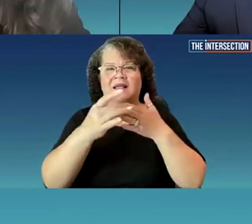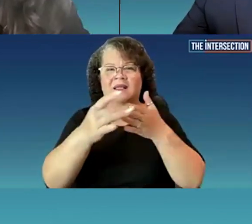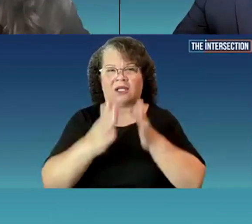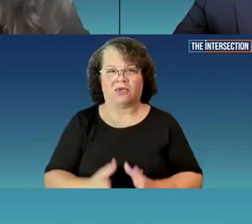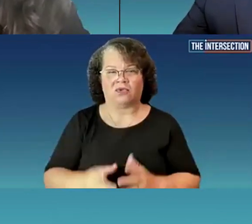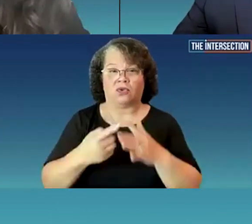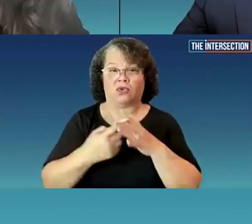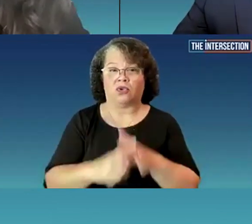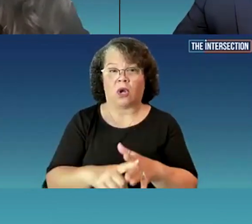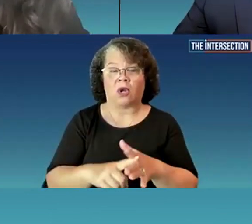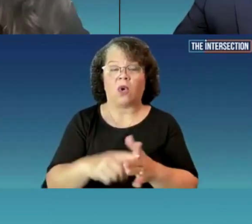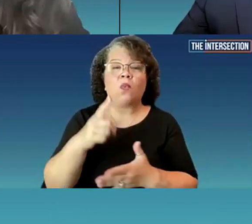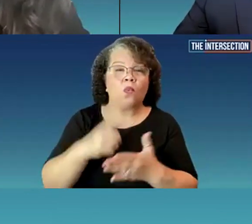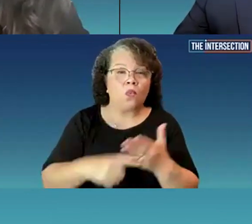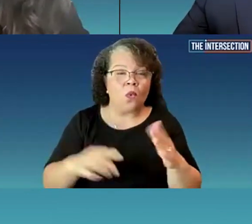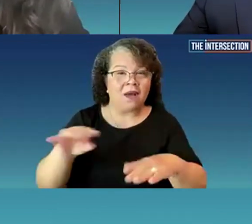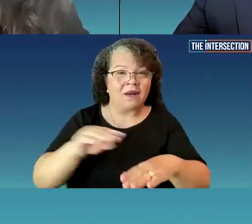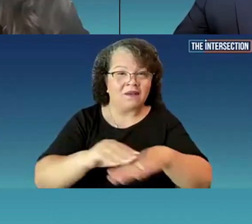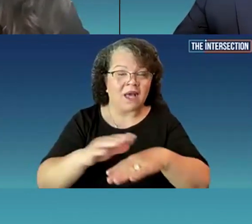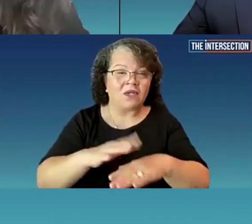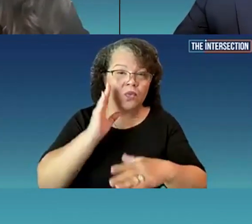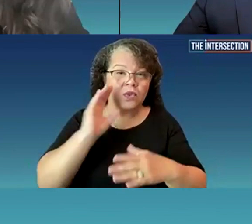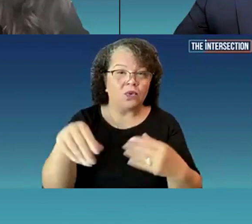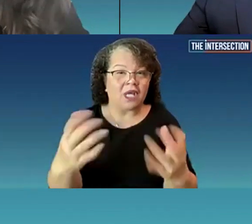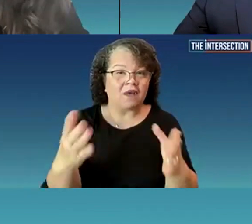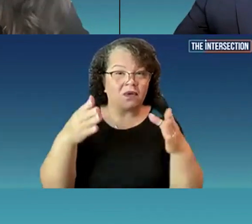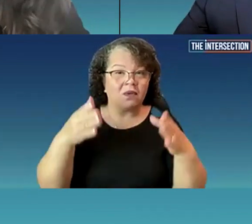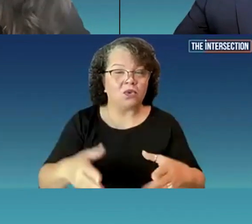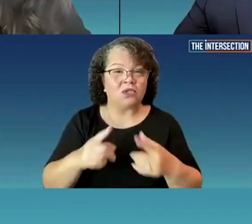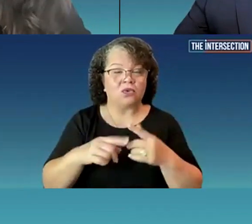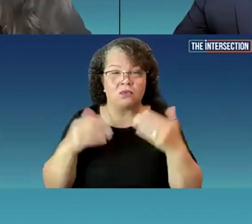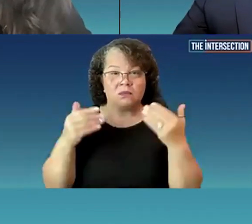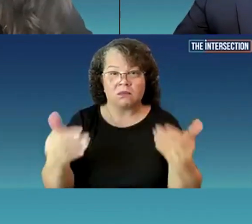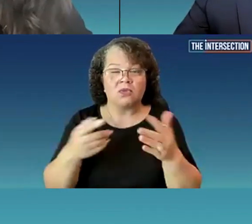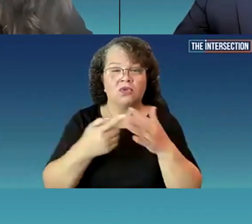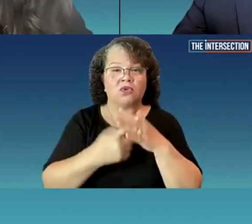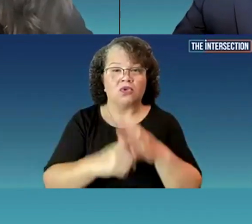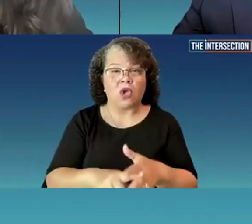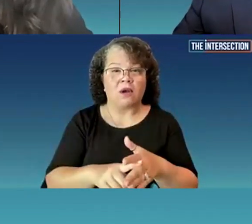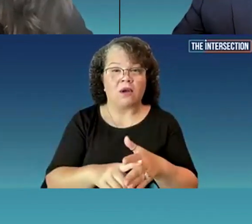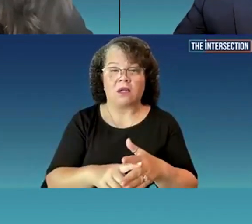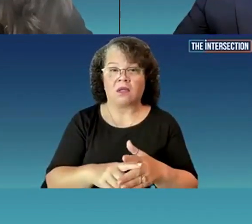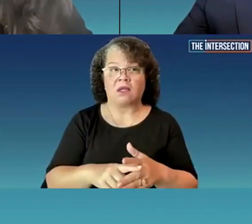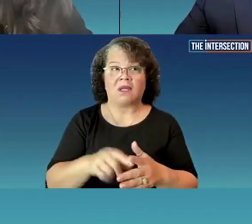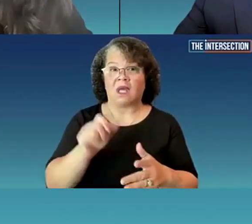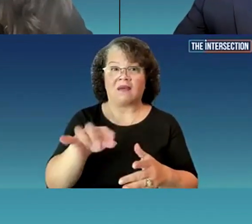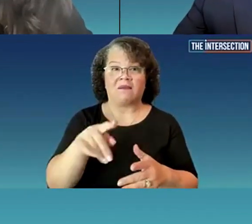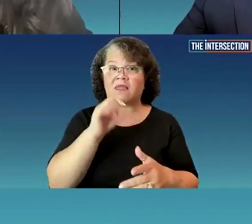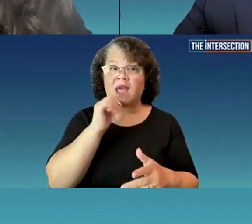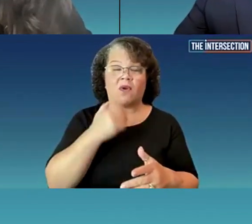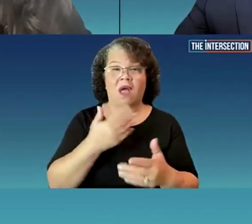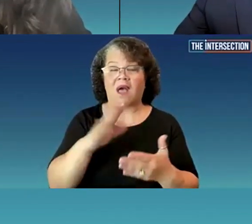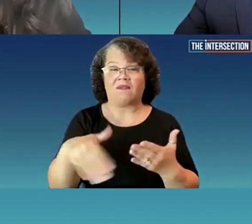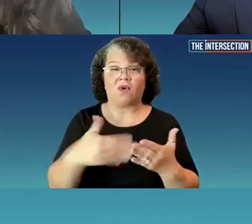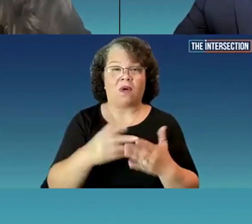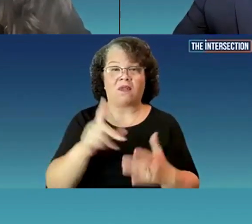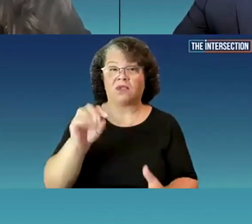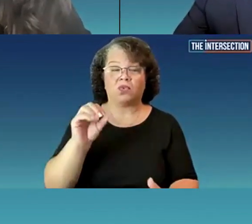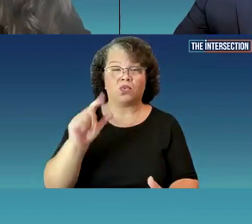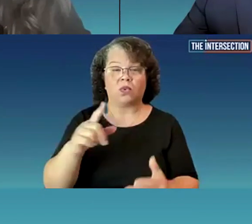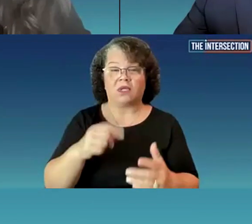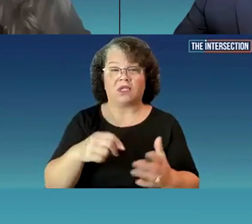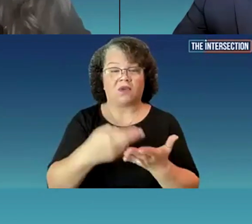What advice would you give someone to get started where they don't have all of the robust tools and resources that you have?